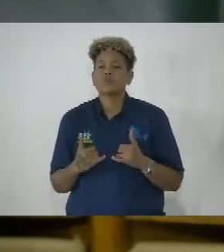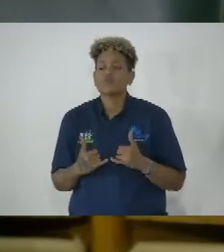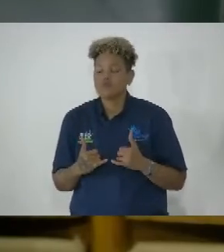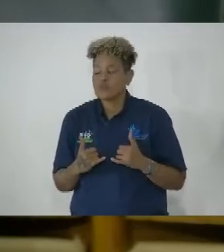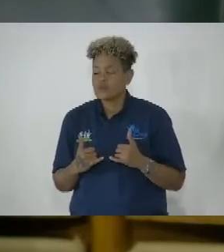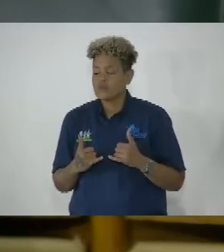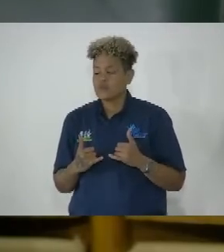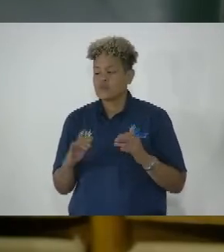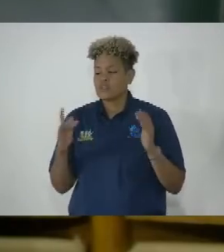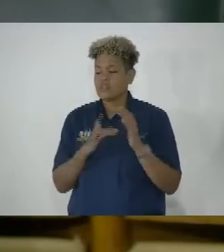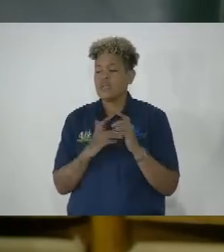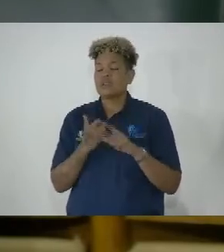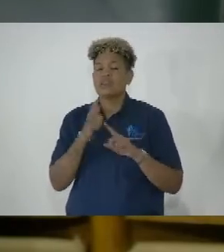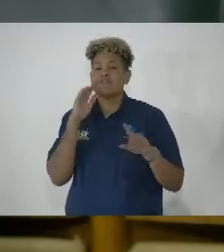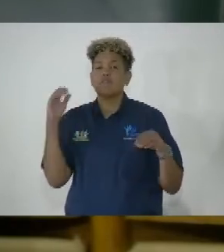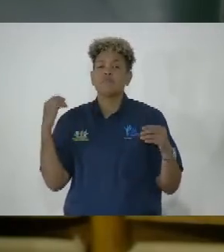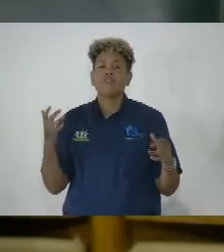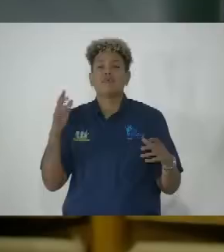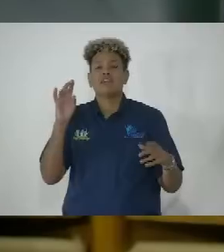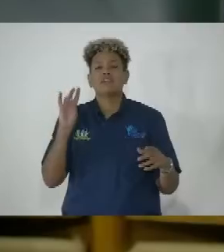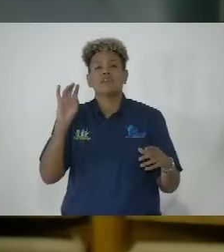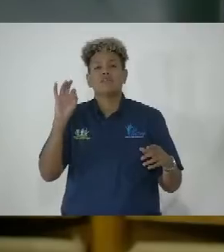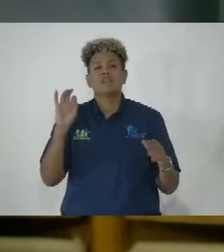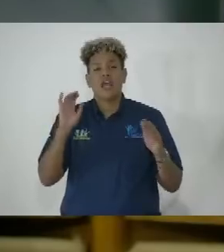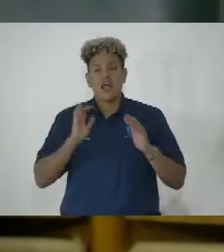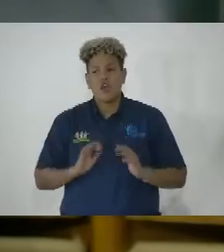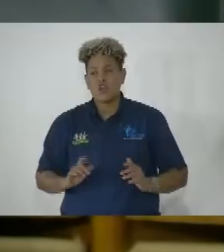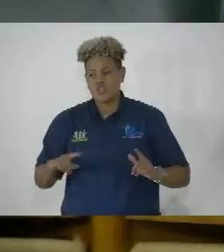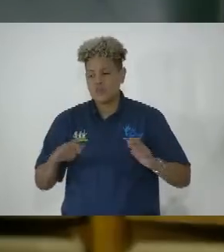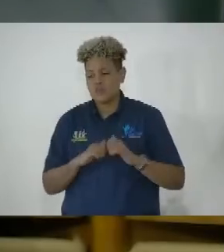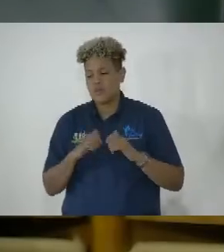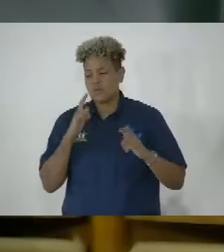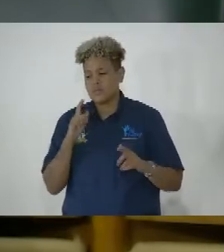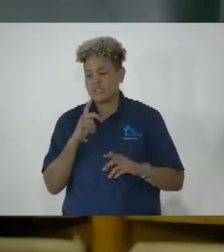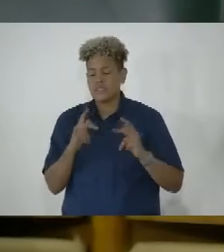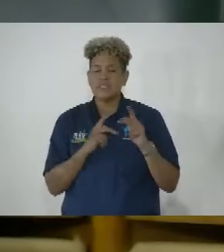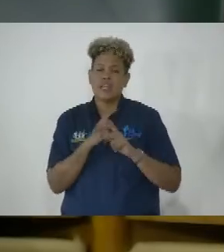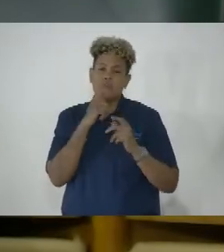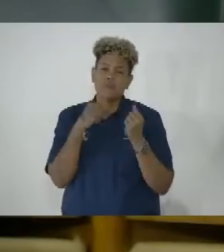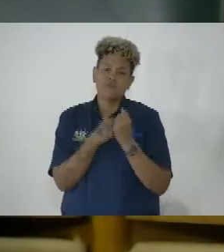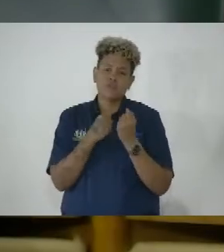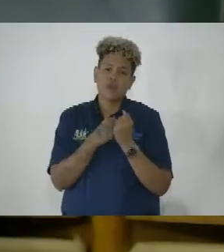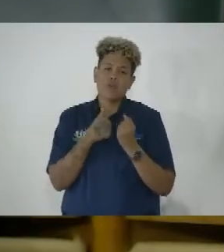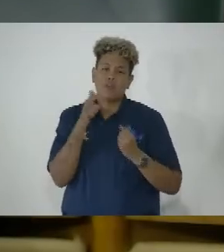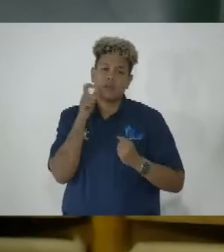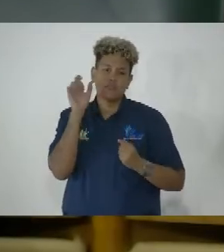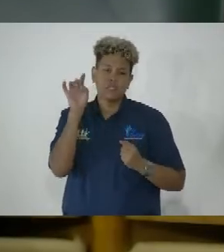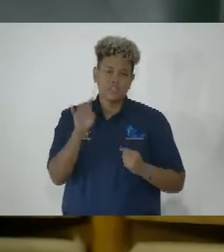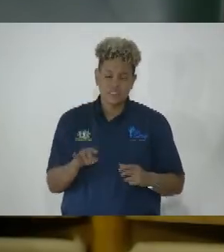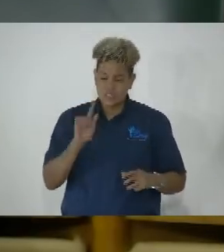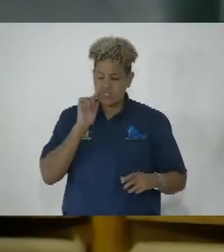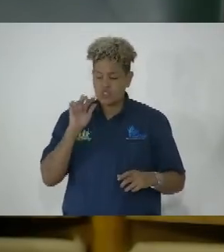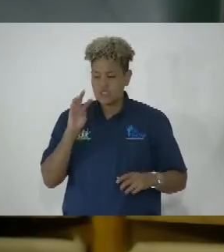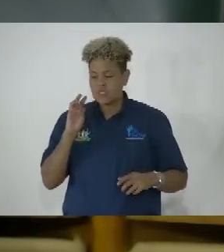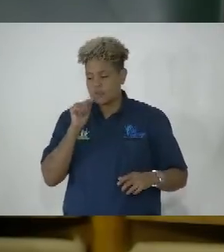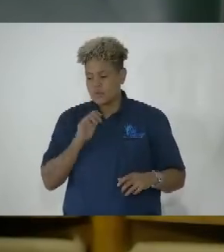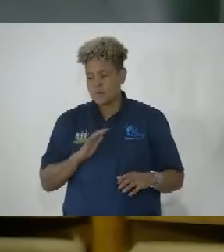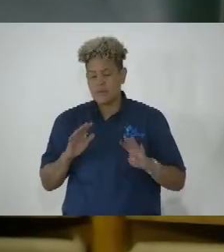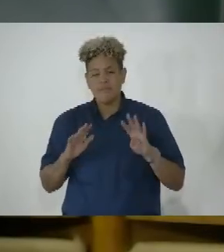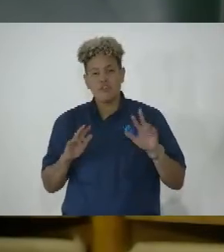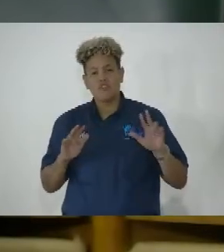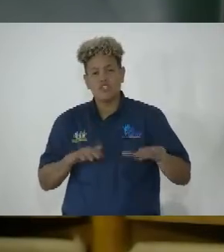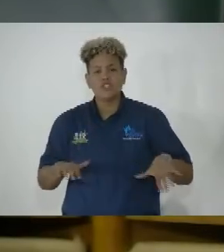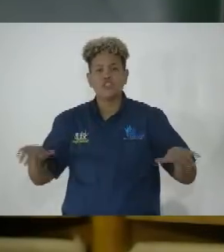the centers have provided 79 clients with the type of support that I have provided, 36 women and 43